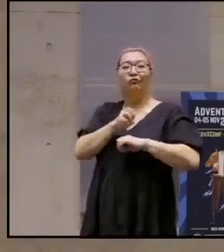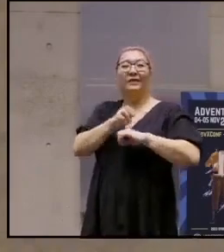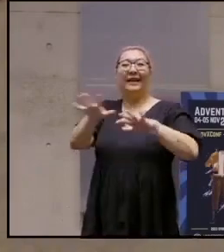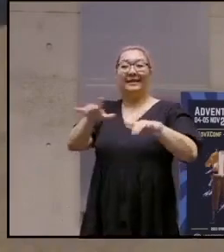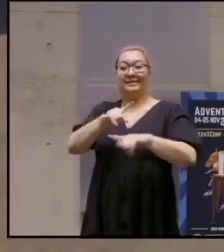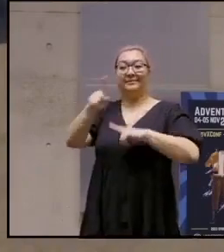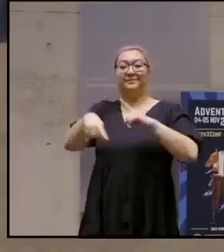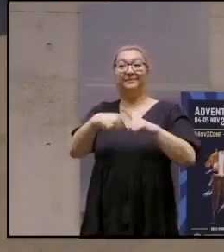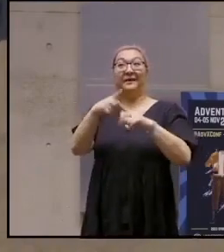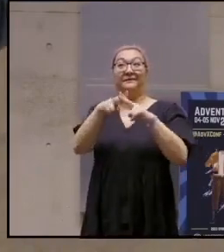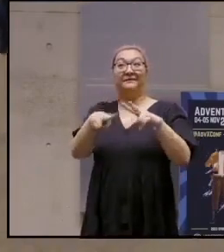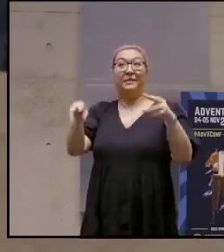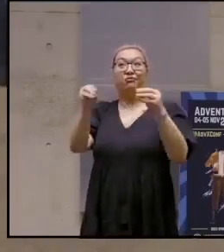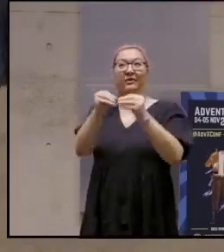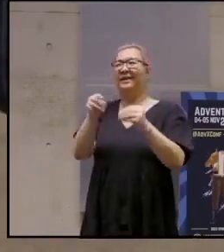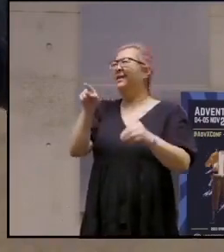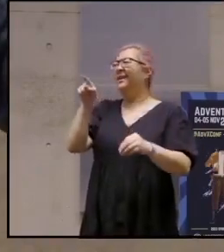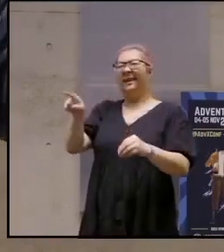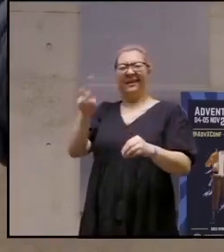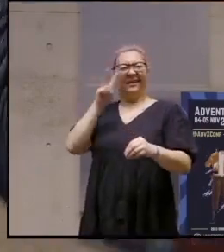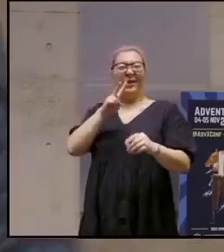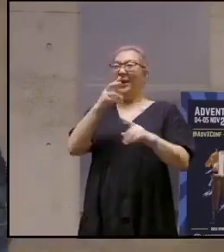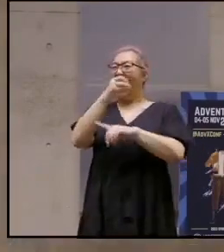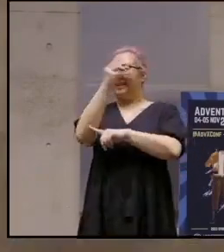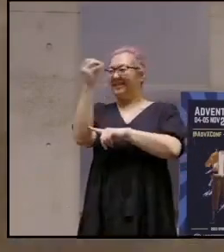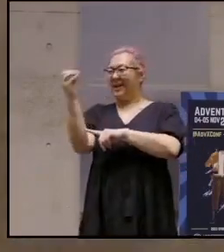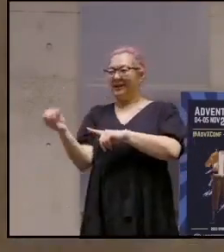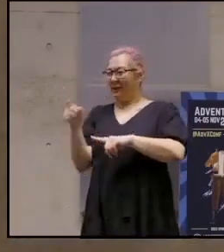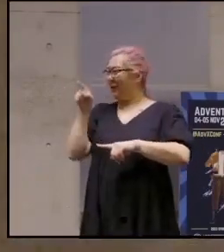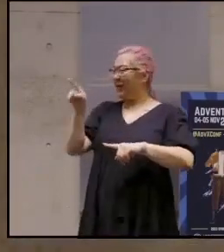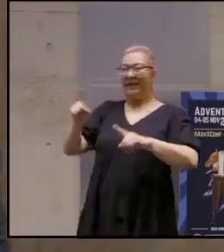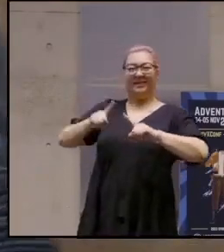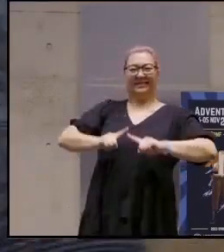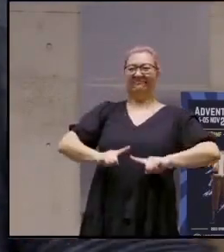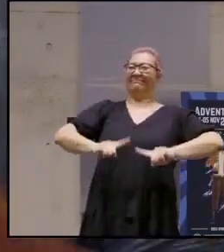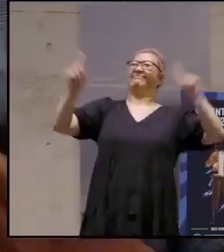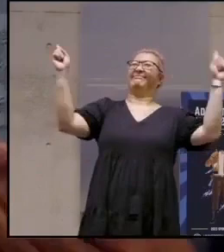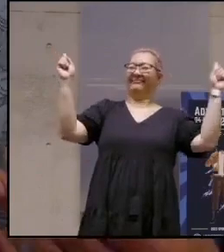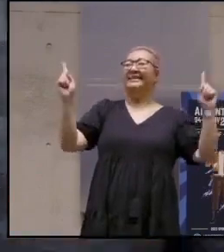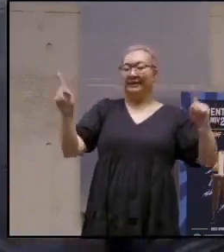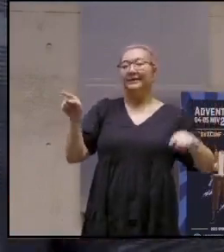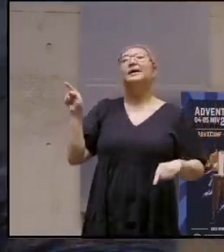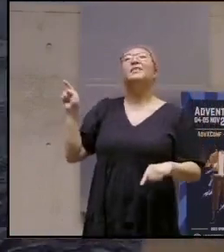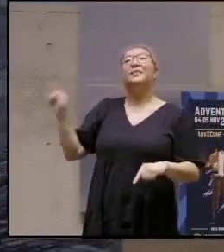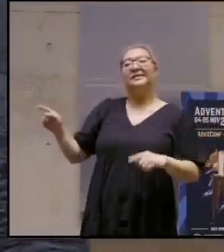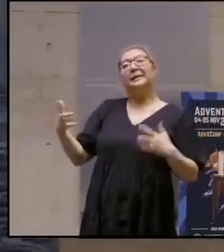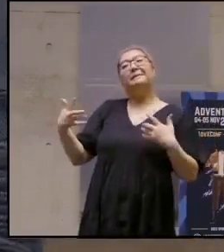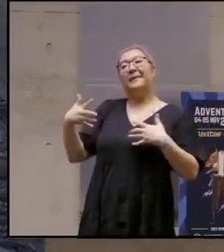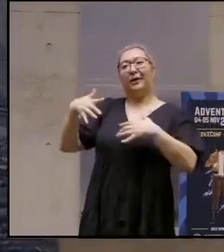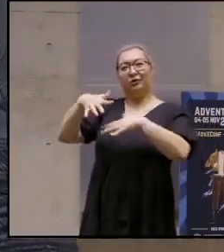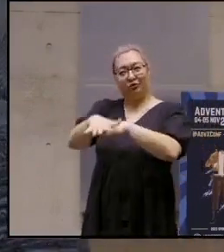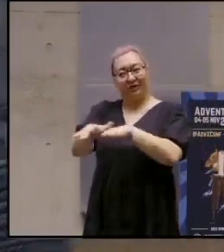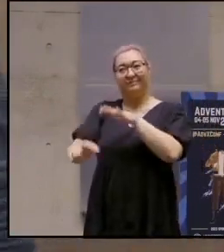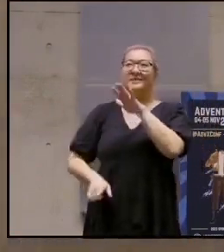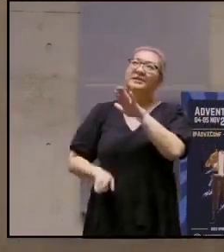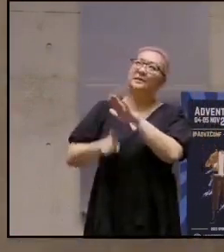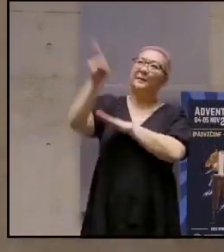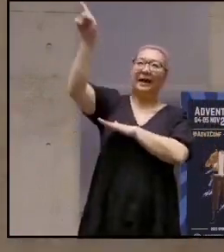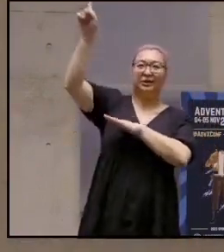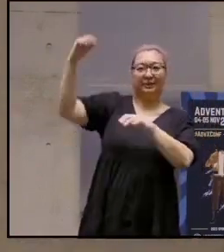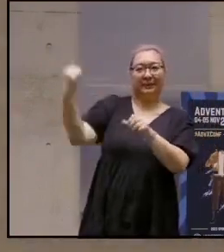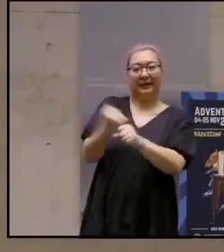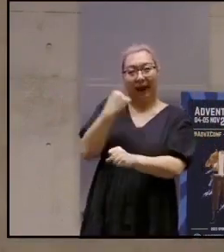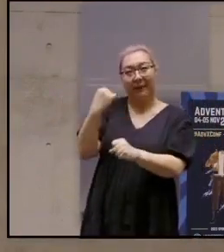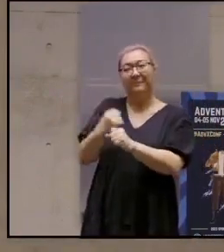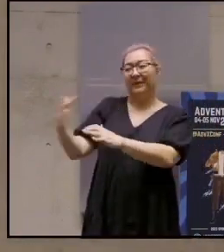look like the other game, right? No, it doesn't. This is a slightly more mainstream game. It's a space shooter inspired by sci-fi literature of the